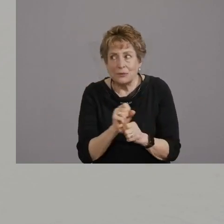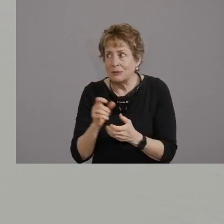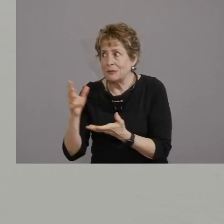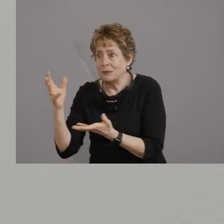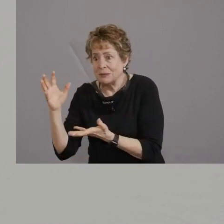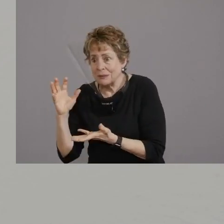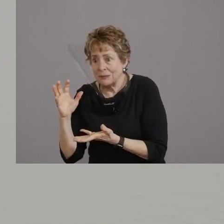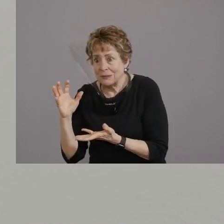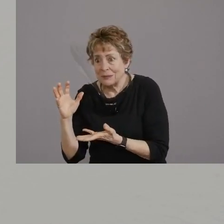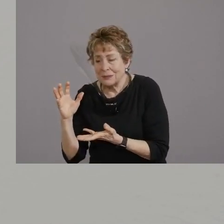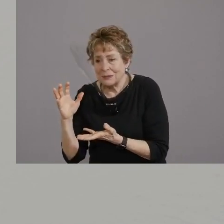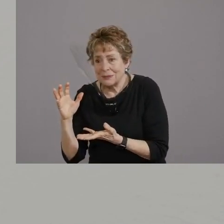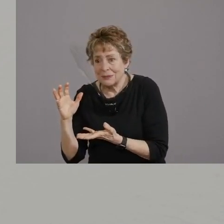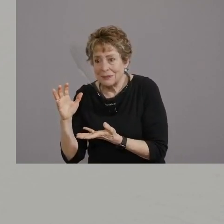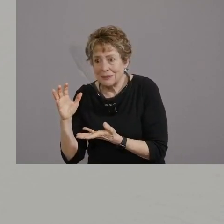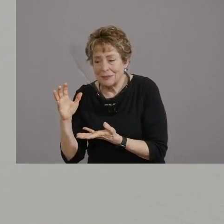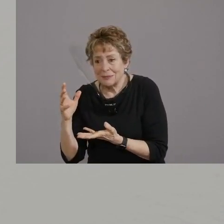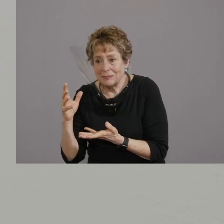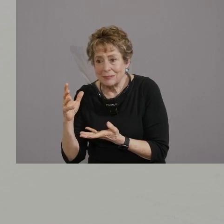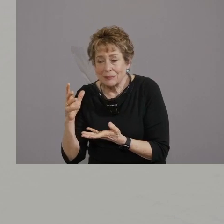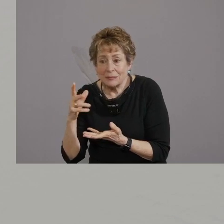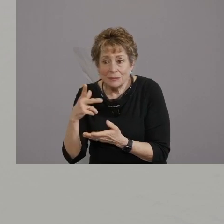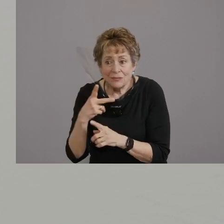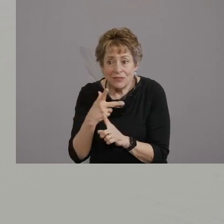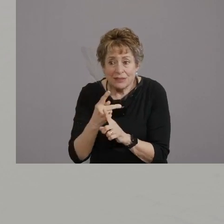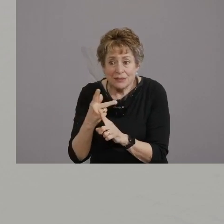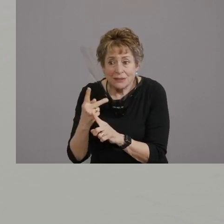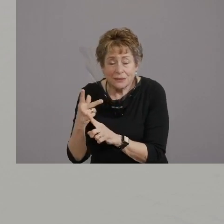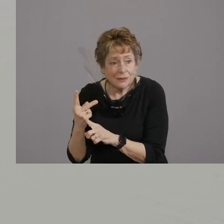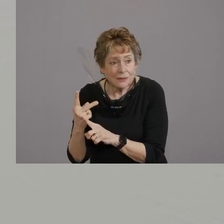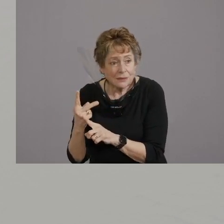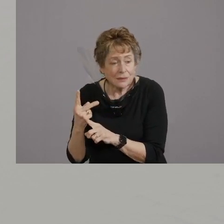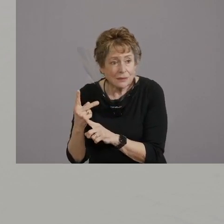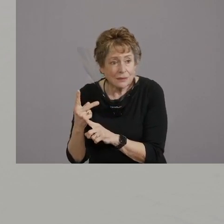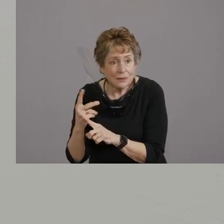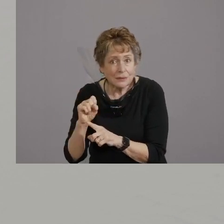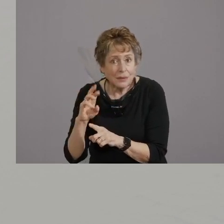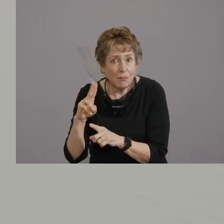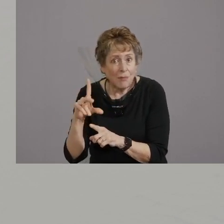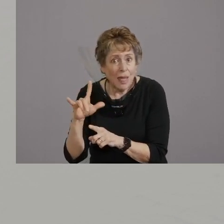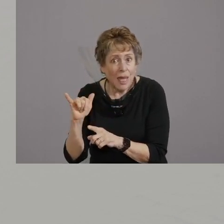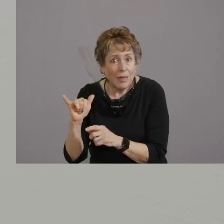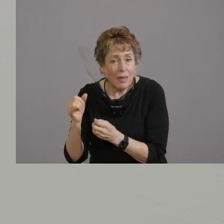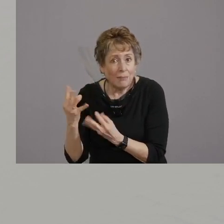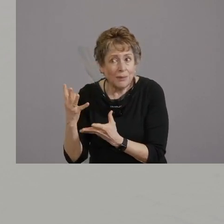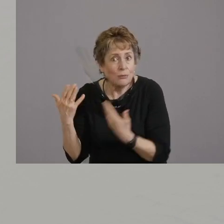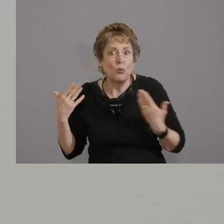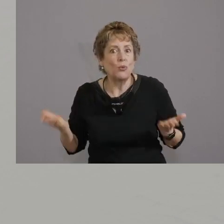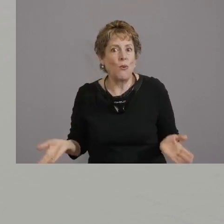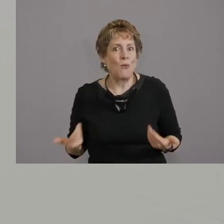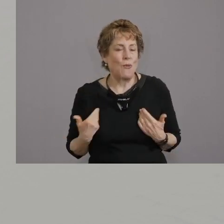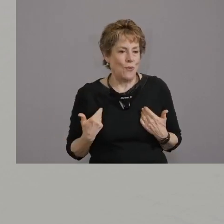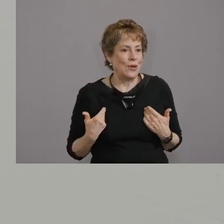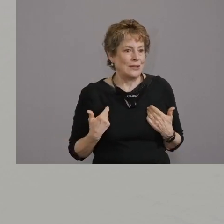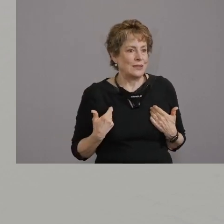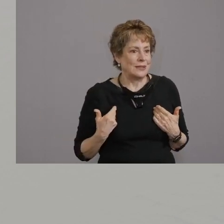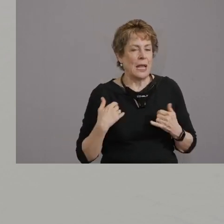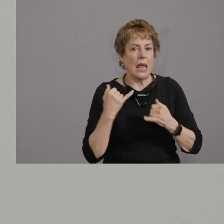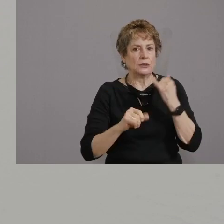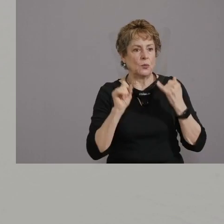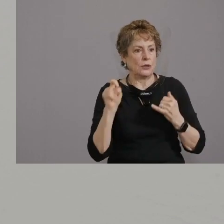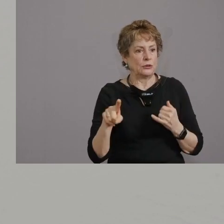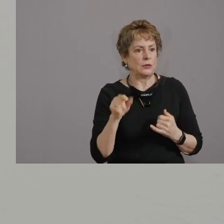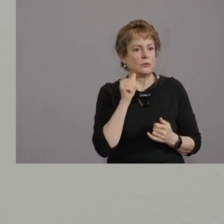is. Finally, can you just update us on the prisons in Arizona? Have they been receiving vaccines? Where are we at with the number